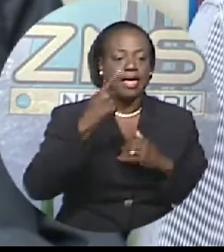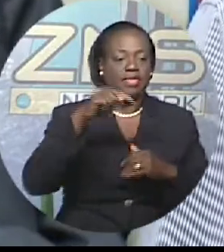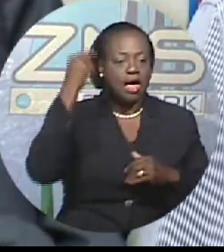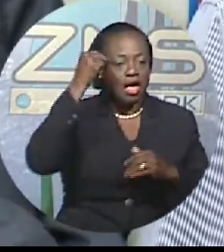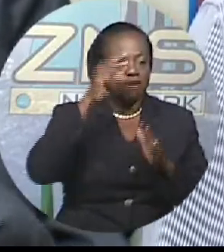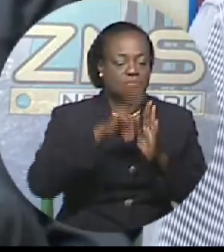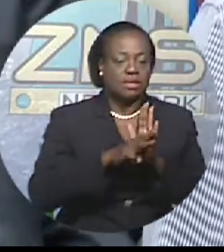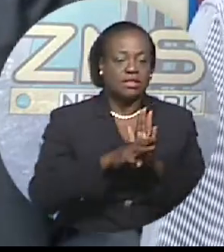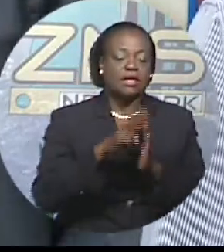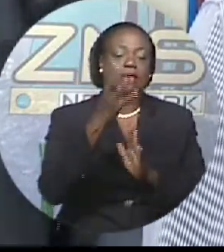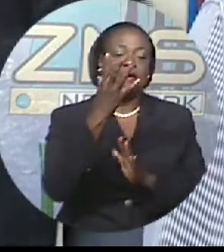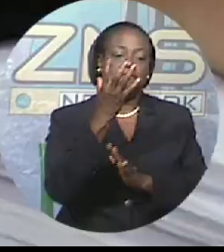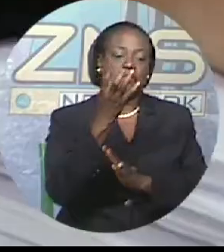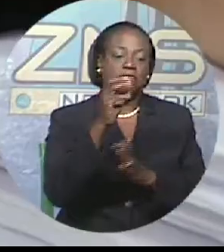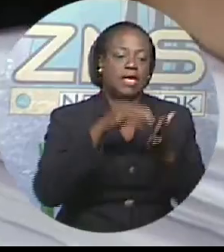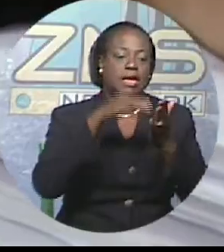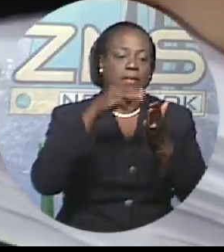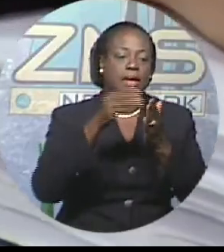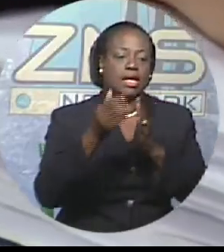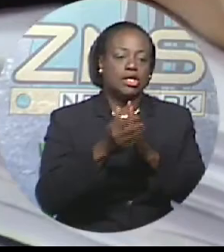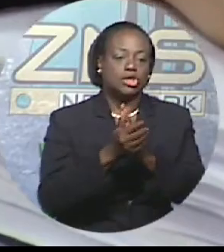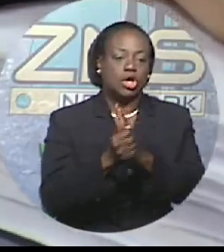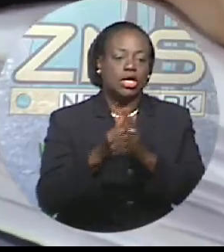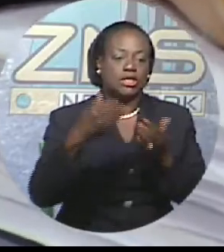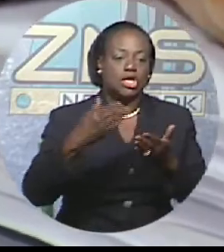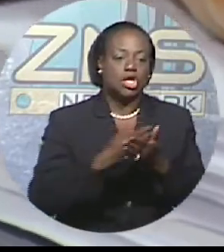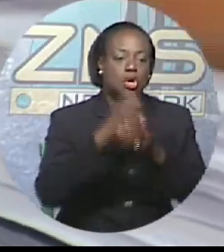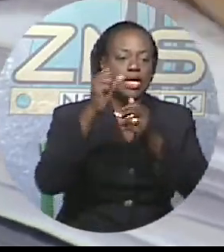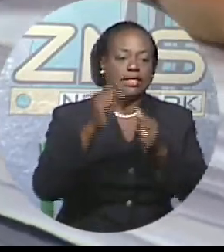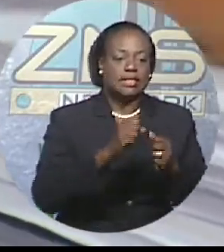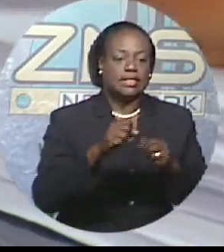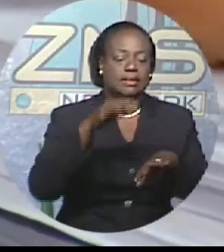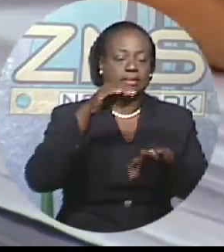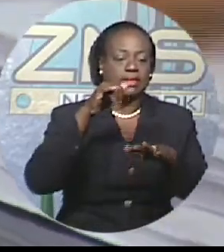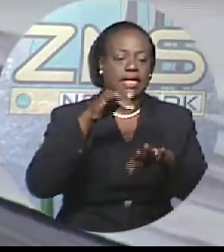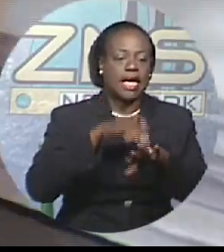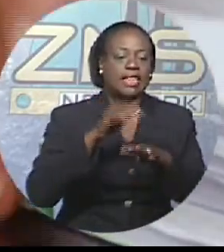new air traffic system at the airport. Janae Noel Ferguson, ZNS Network News.